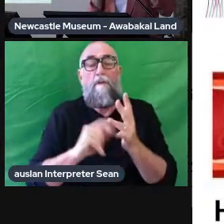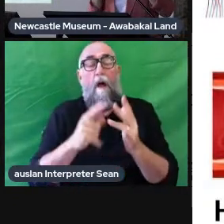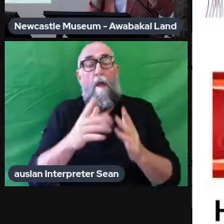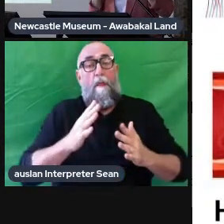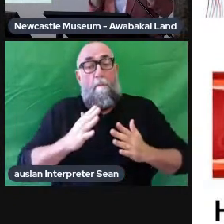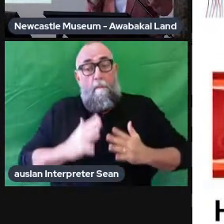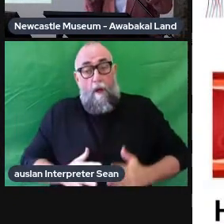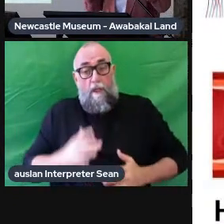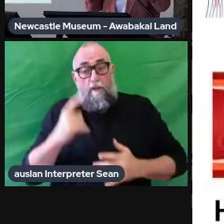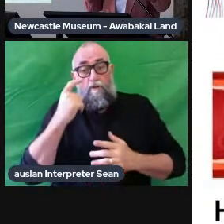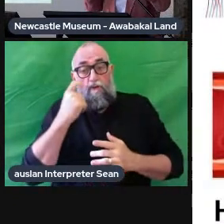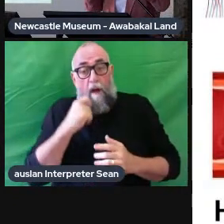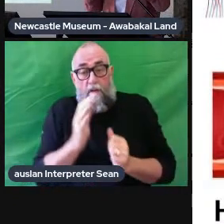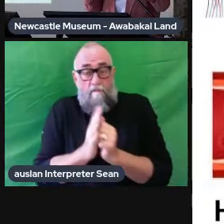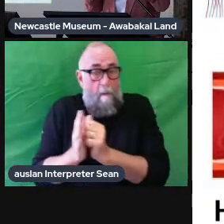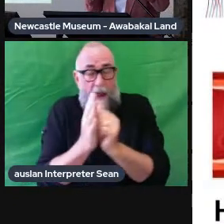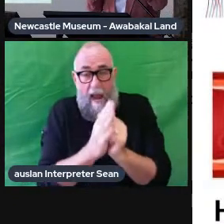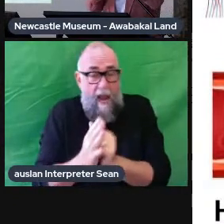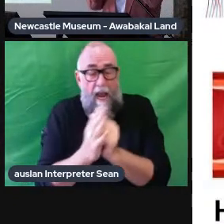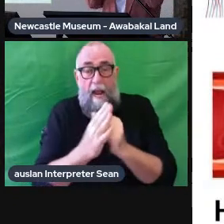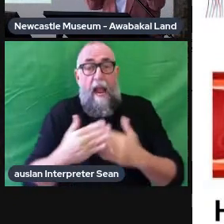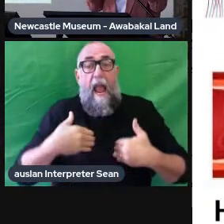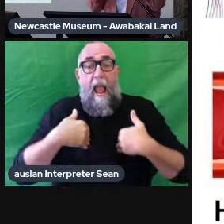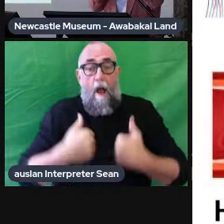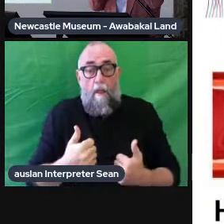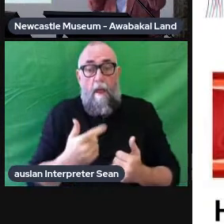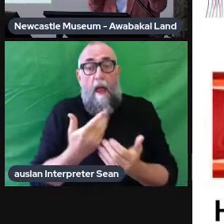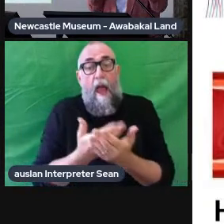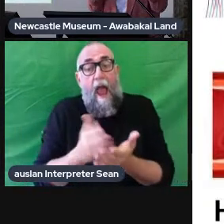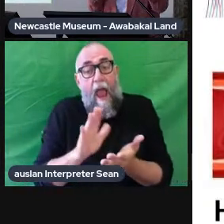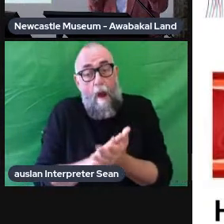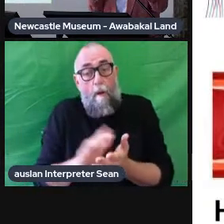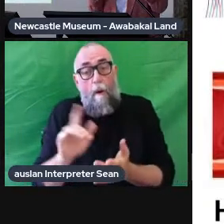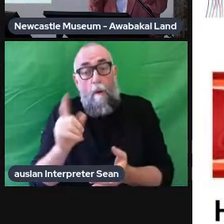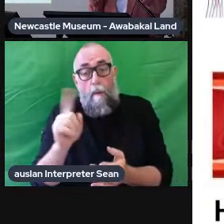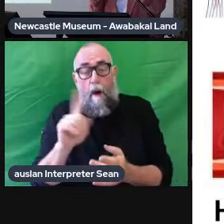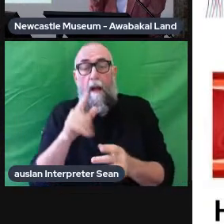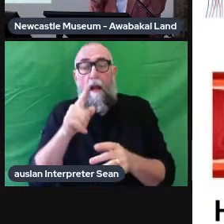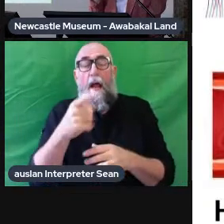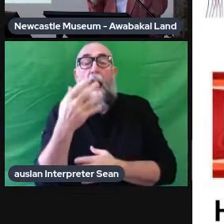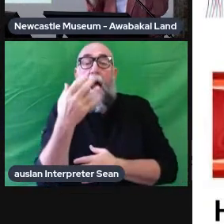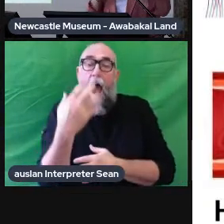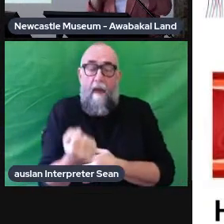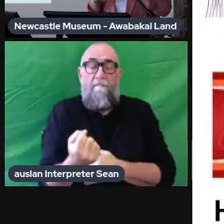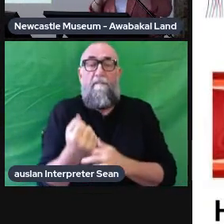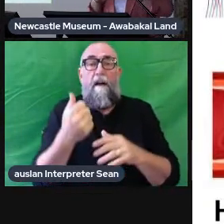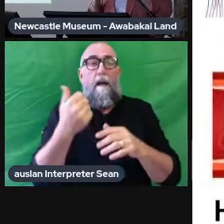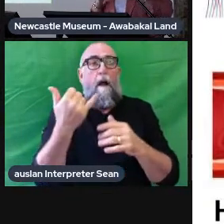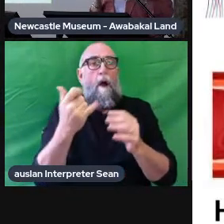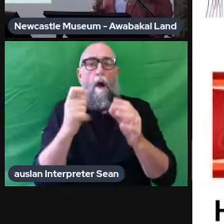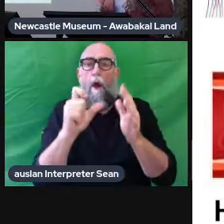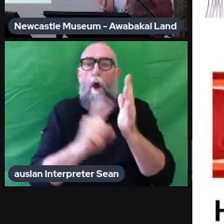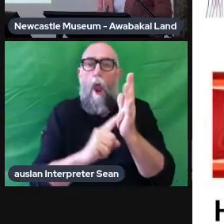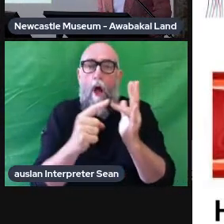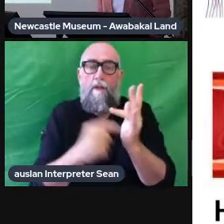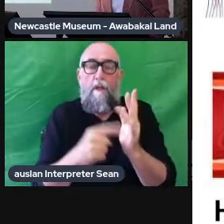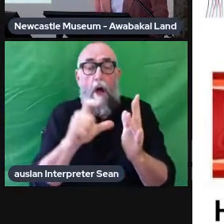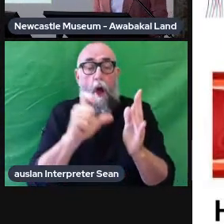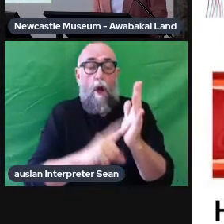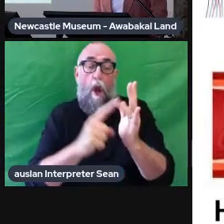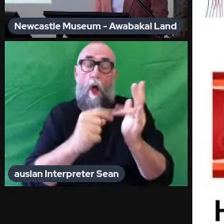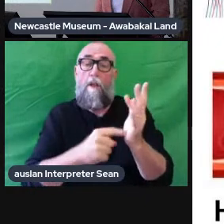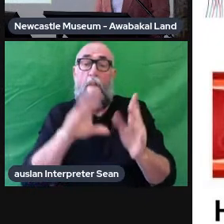number one way it tries to do this is by forming clots to heal up those tears on the blood vessels, to try and regulate